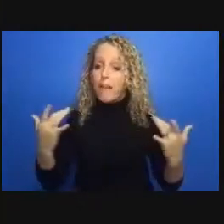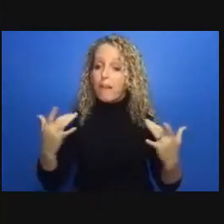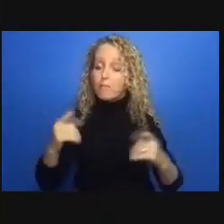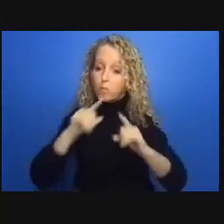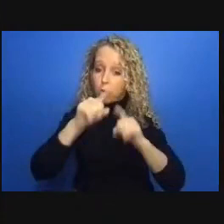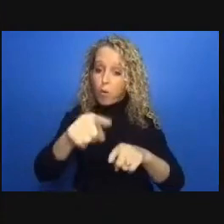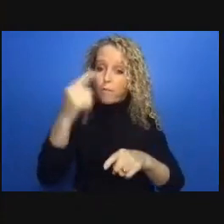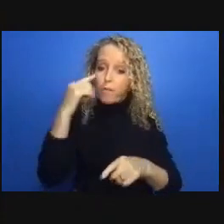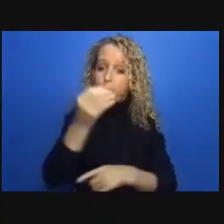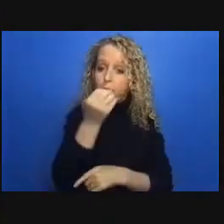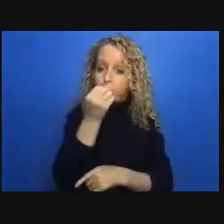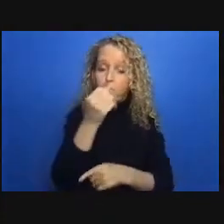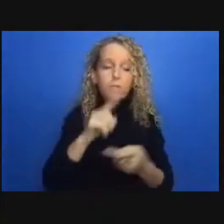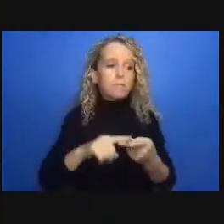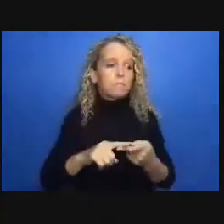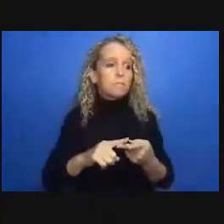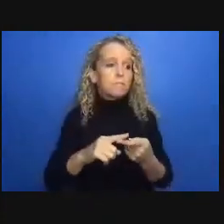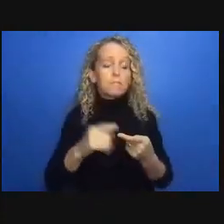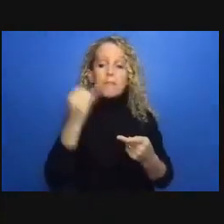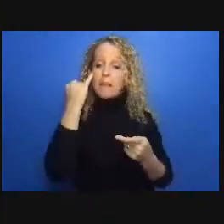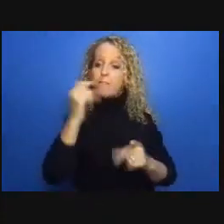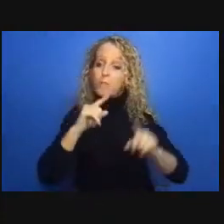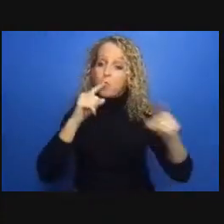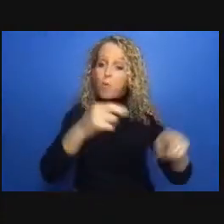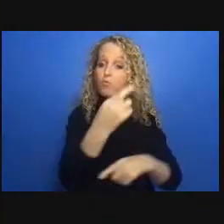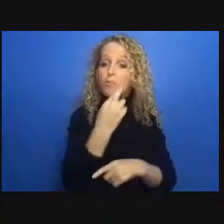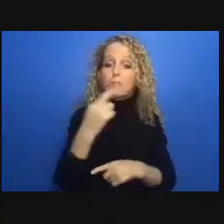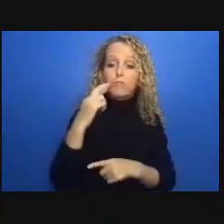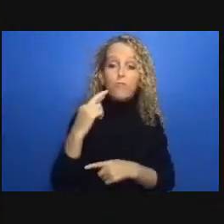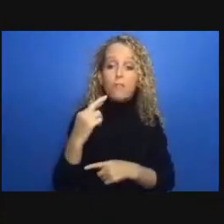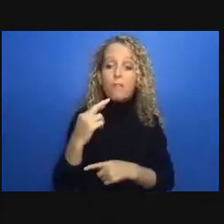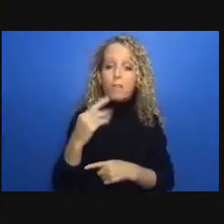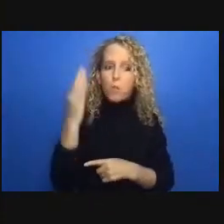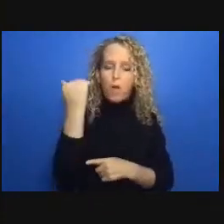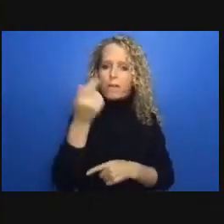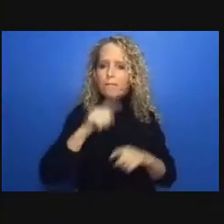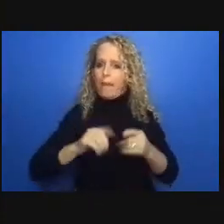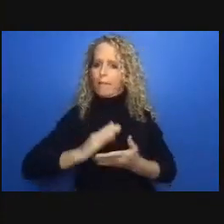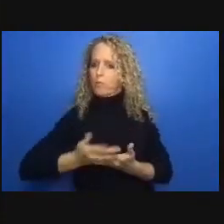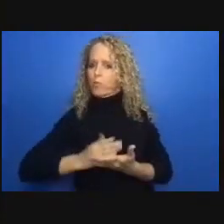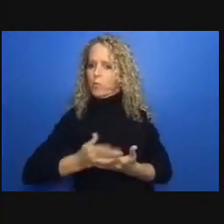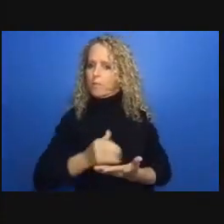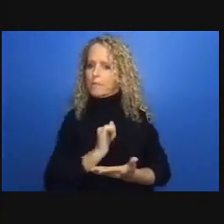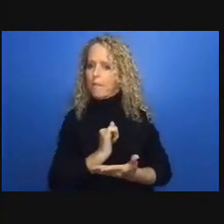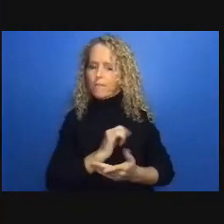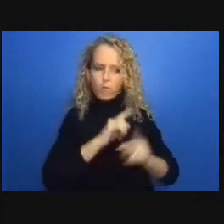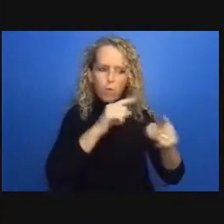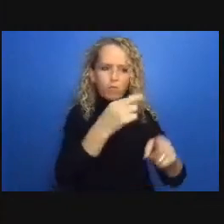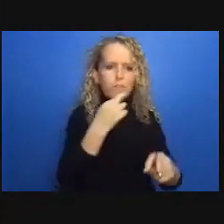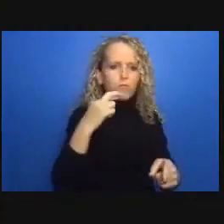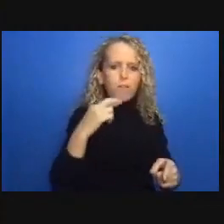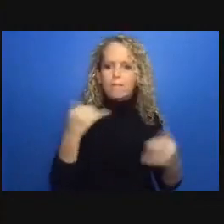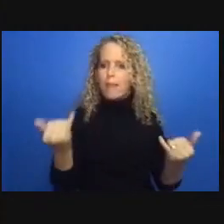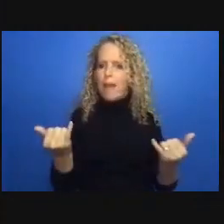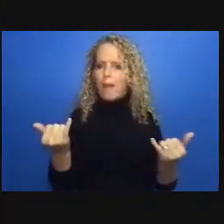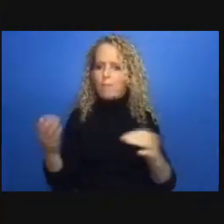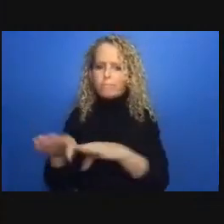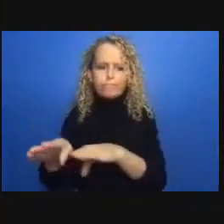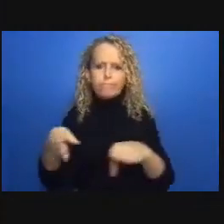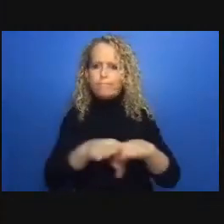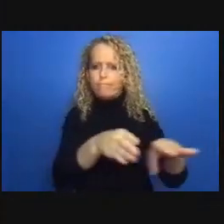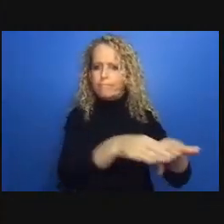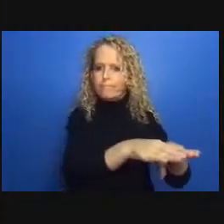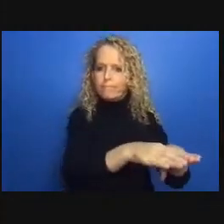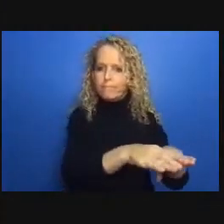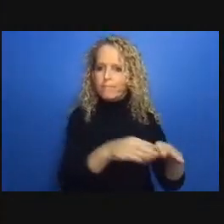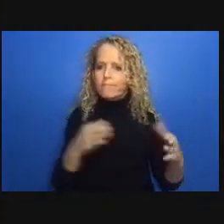for those who don't know how to cook much for themselves, that became a challenge during COVID-19. So some of these things, you know, are issues